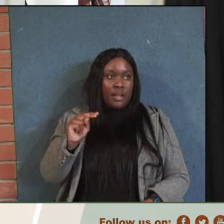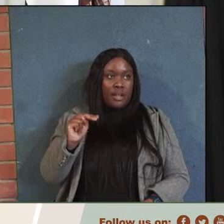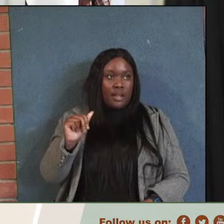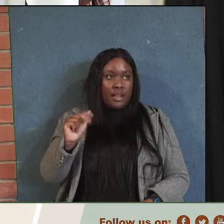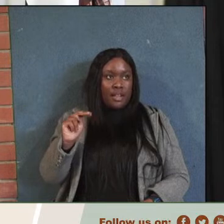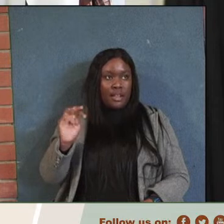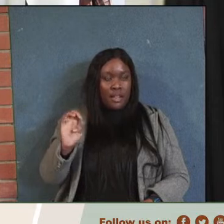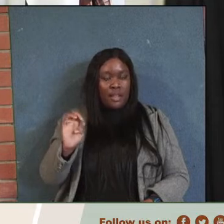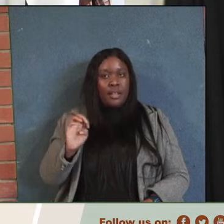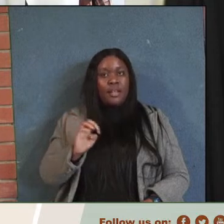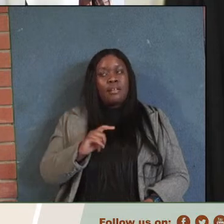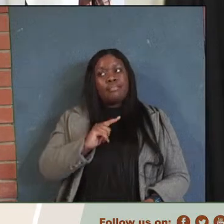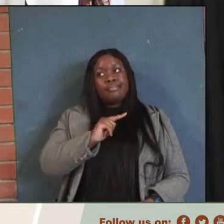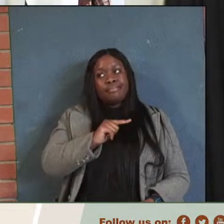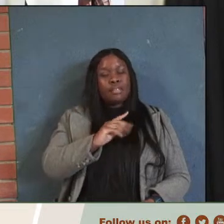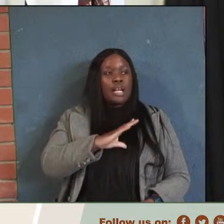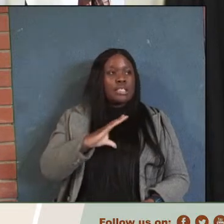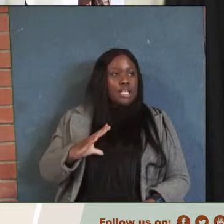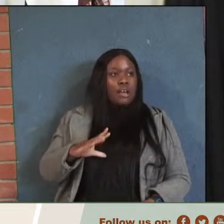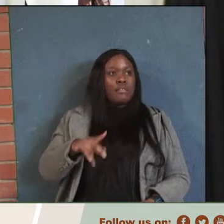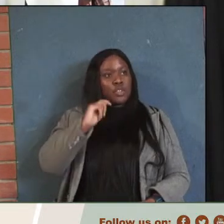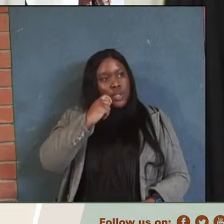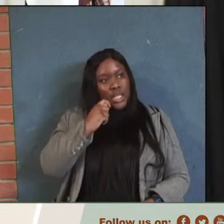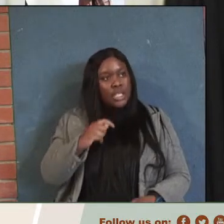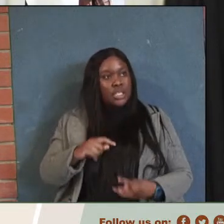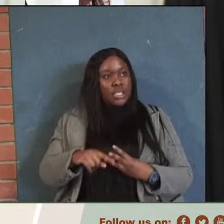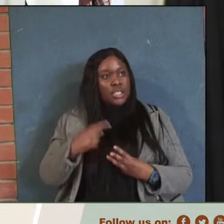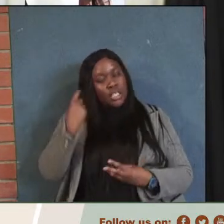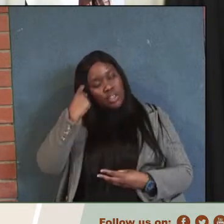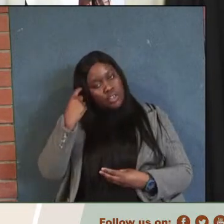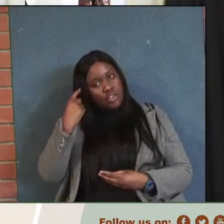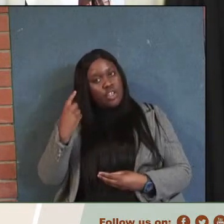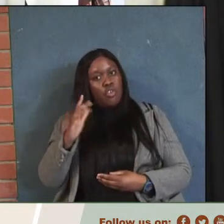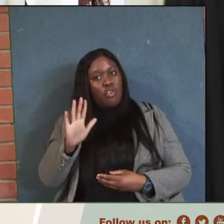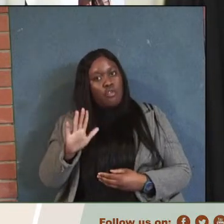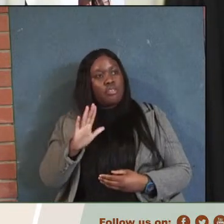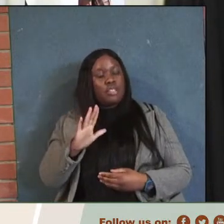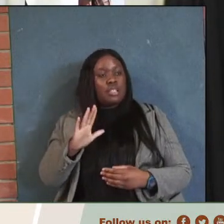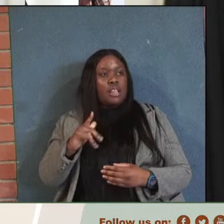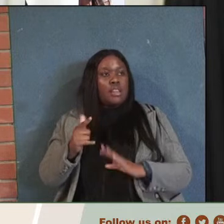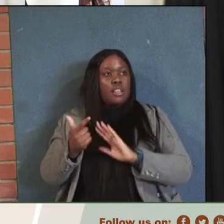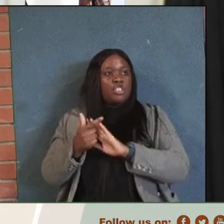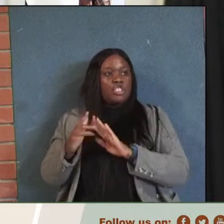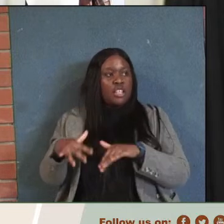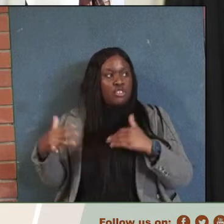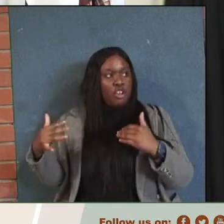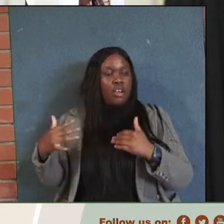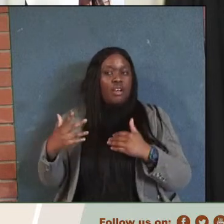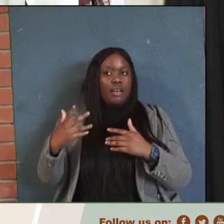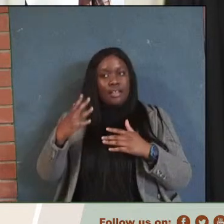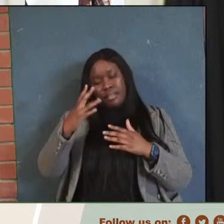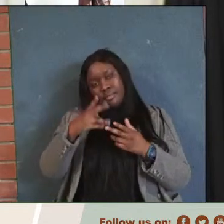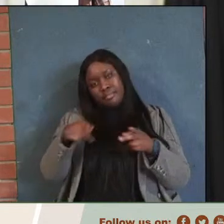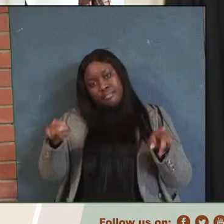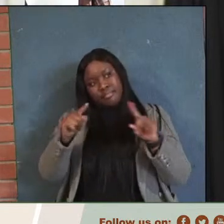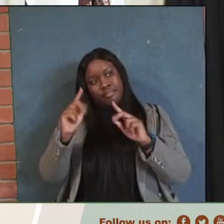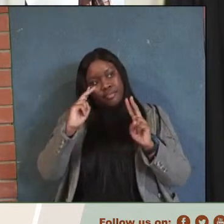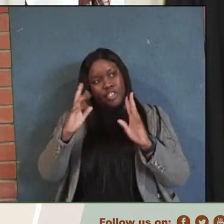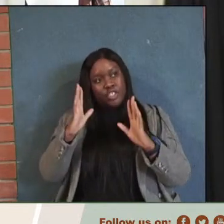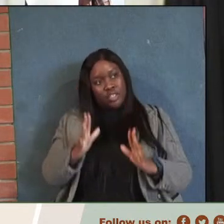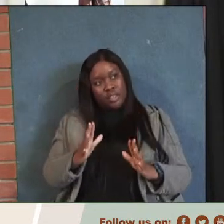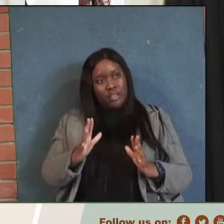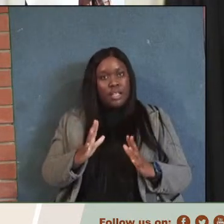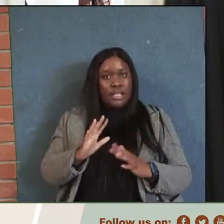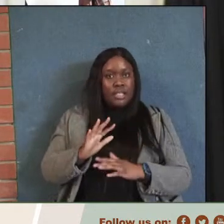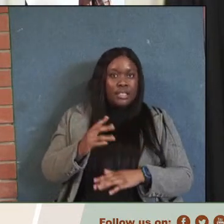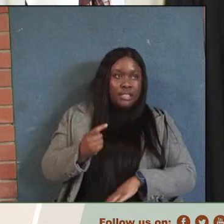Councillors from the City of Tshwane, Secretary of the Legislature, distinguished guests, the Speaker and Deputy Speaker